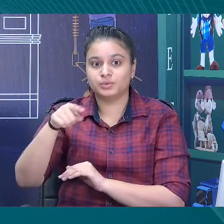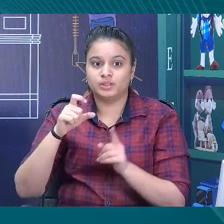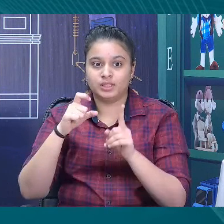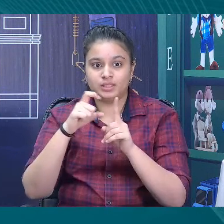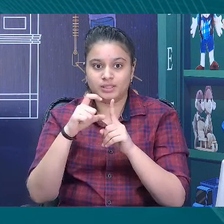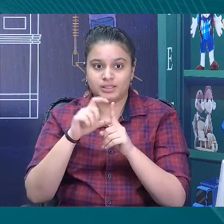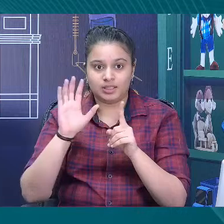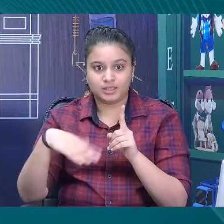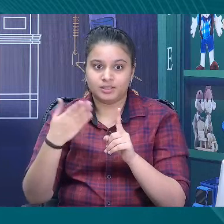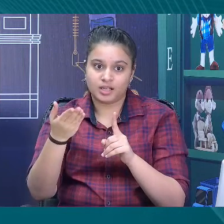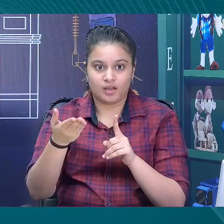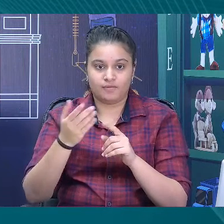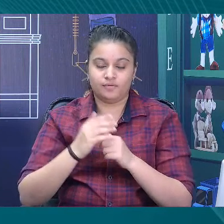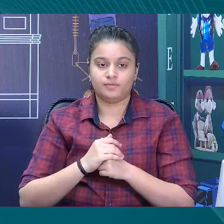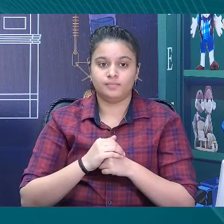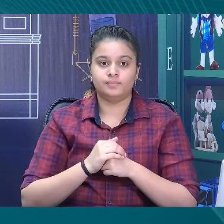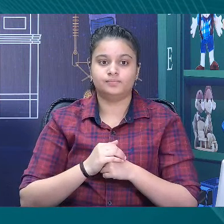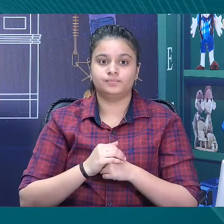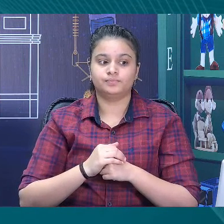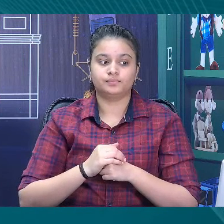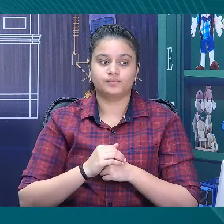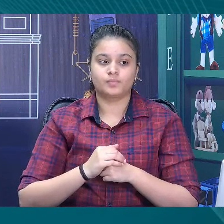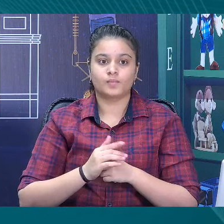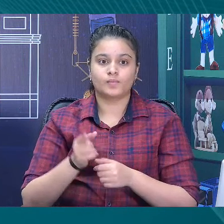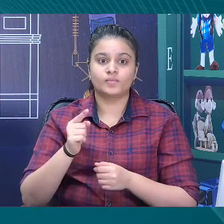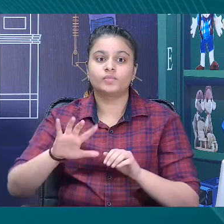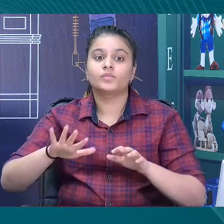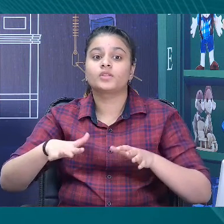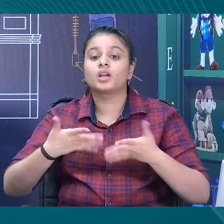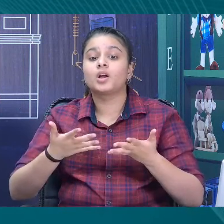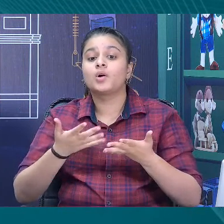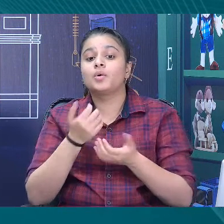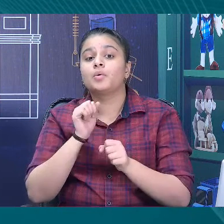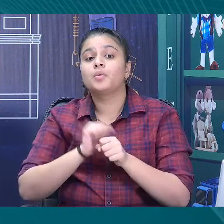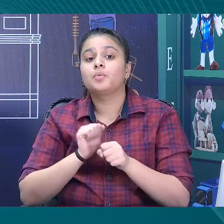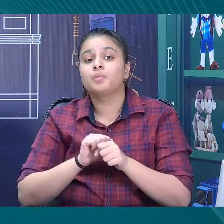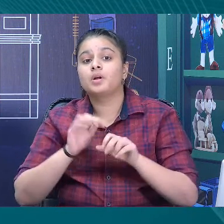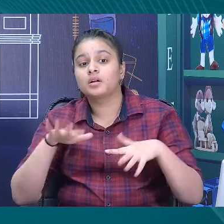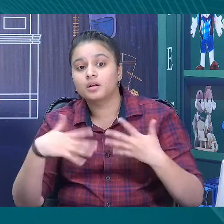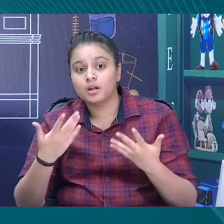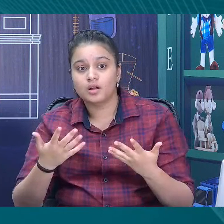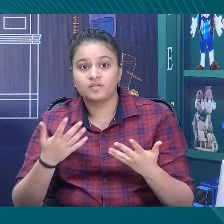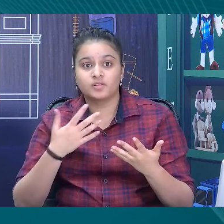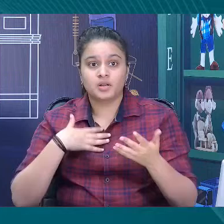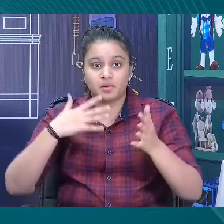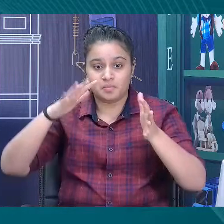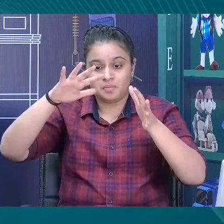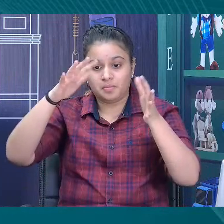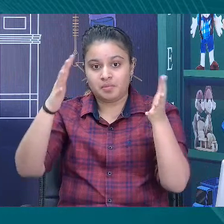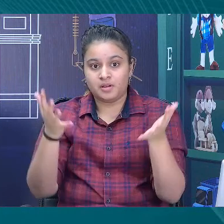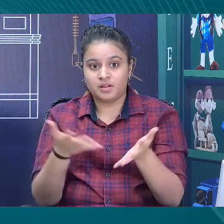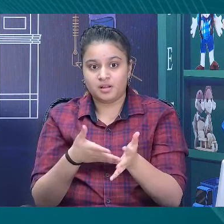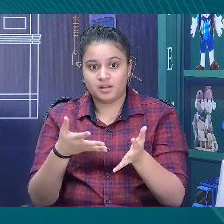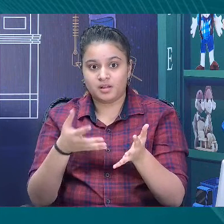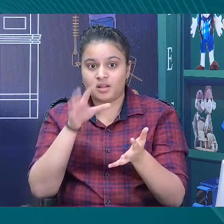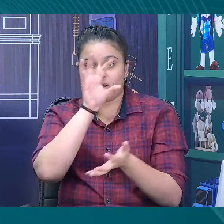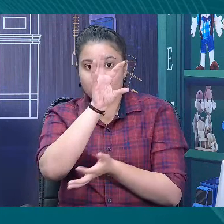dyslexia. Okay, so how they actually do things manipulatively, they actually move the continents